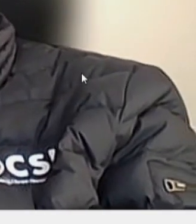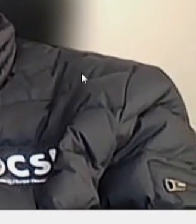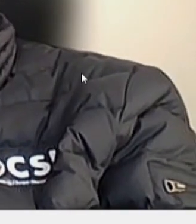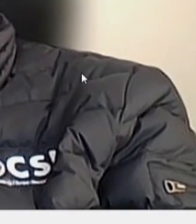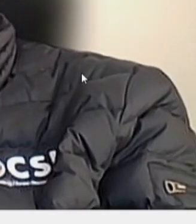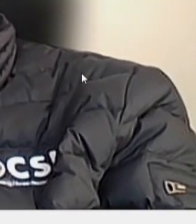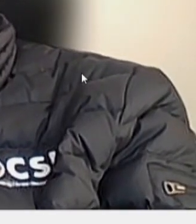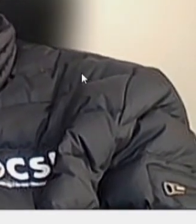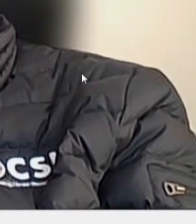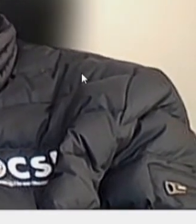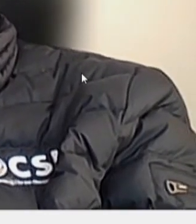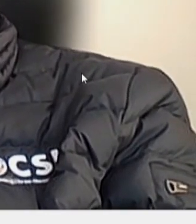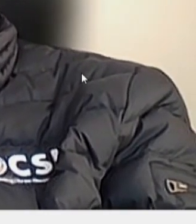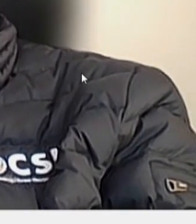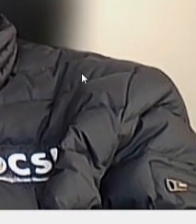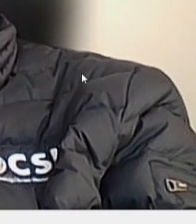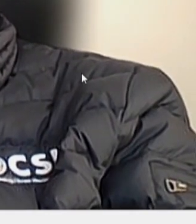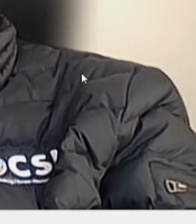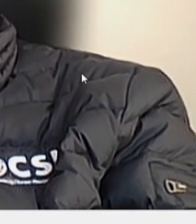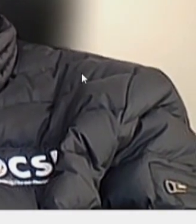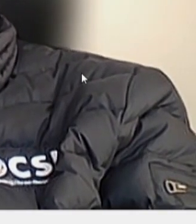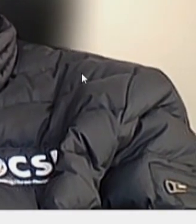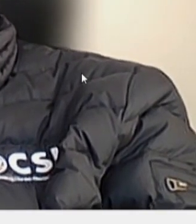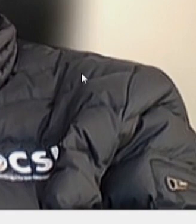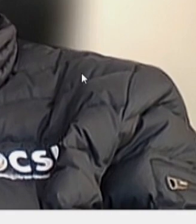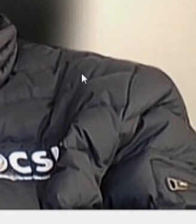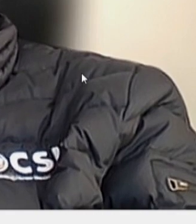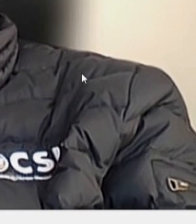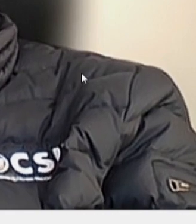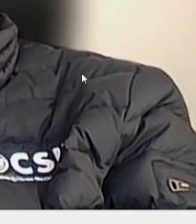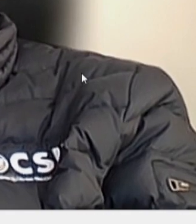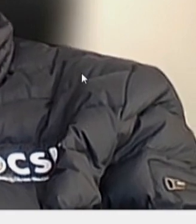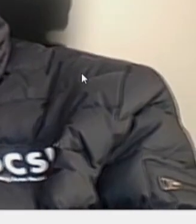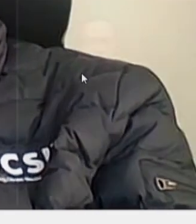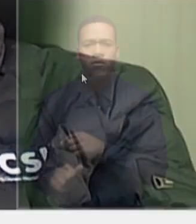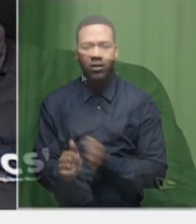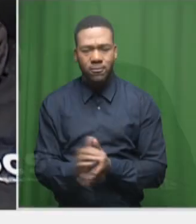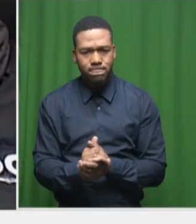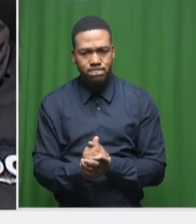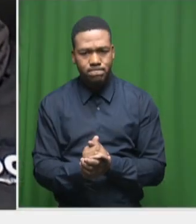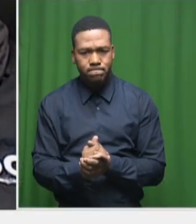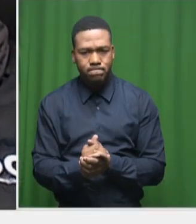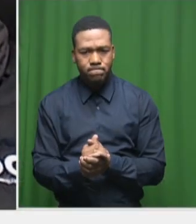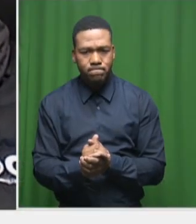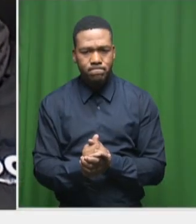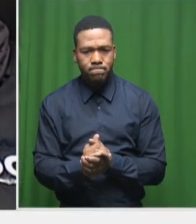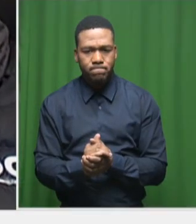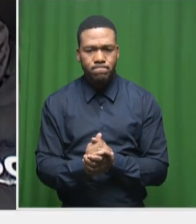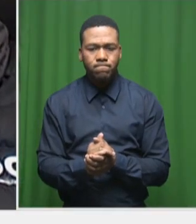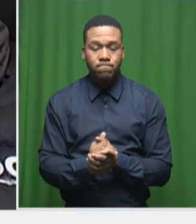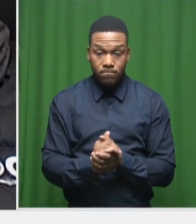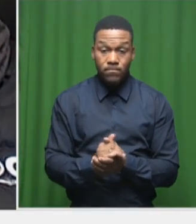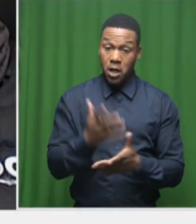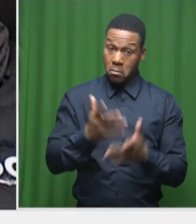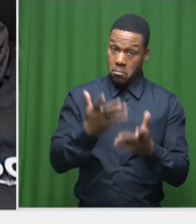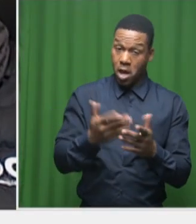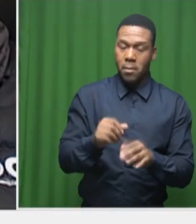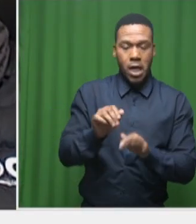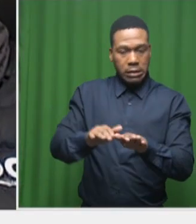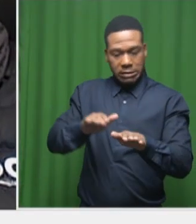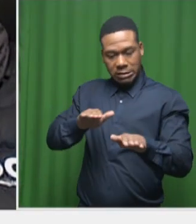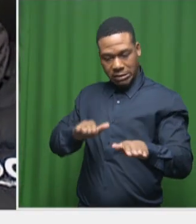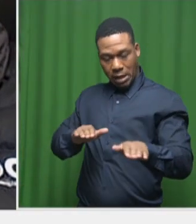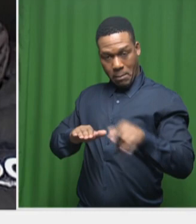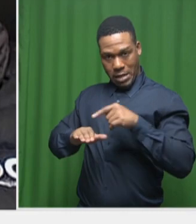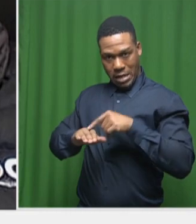to benefit various industries in the country. I think if we just take a little bit of a step back of why the Learning Factory